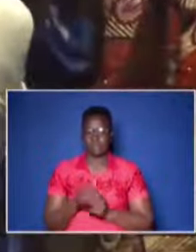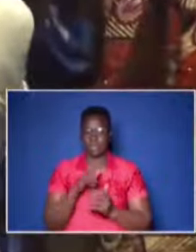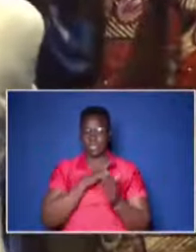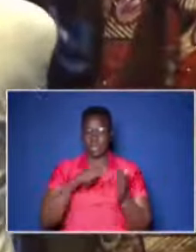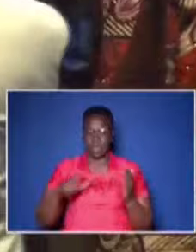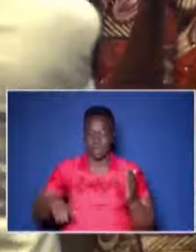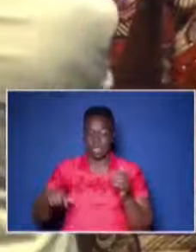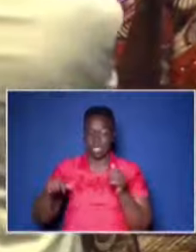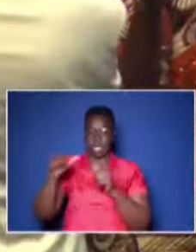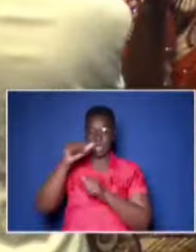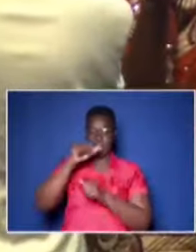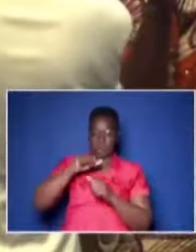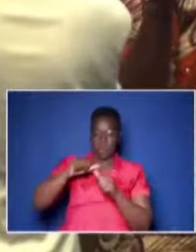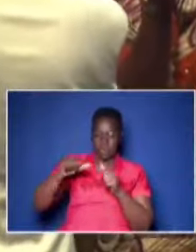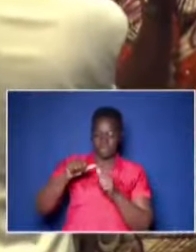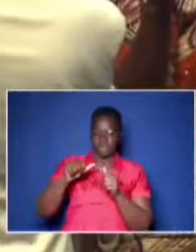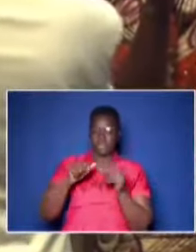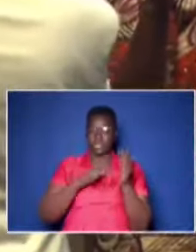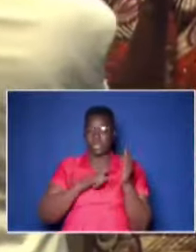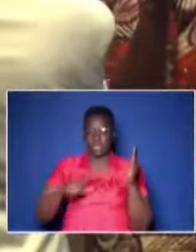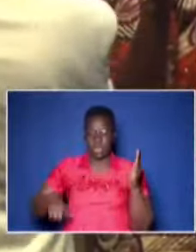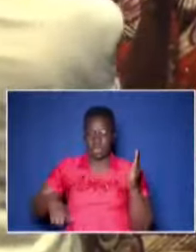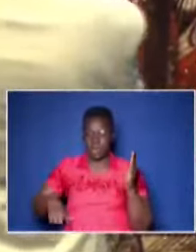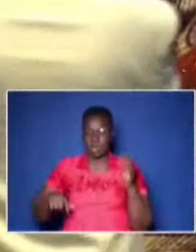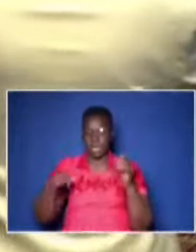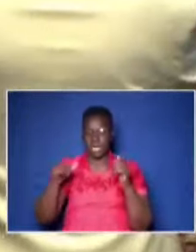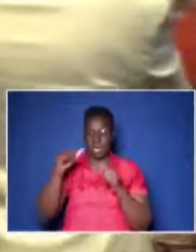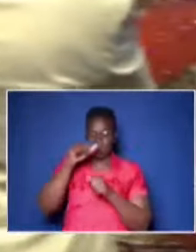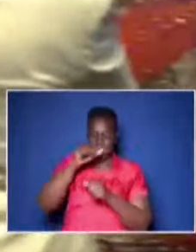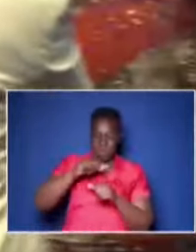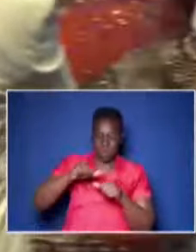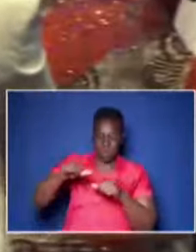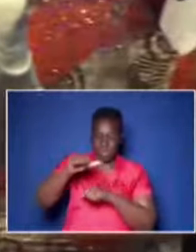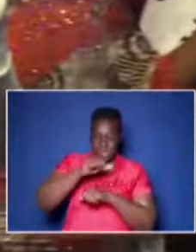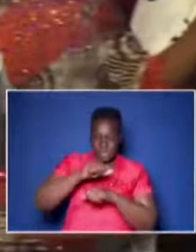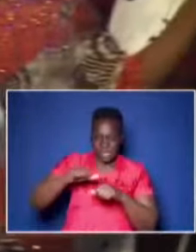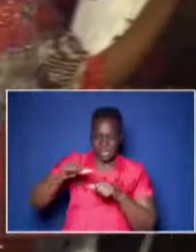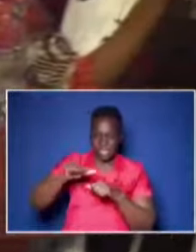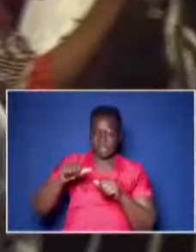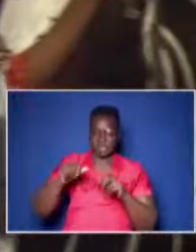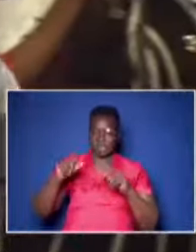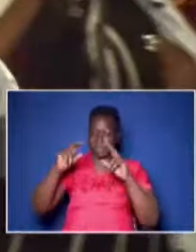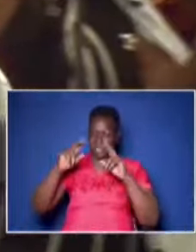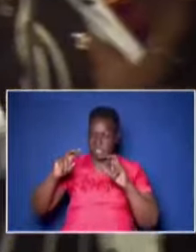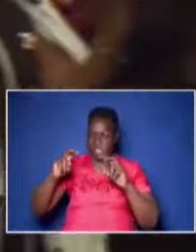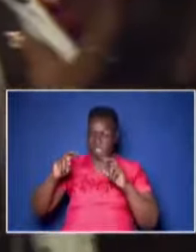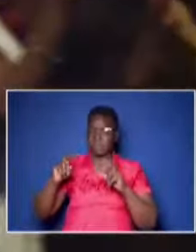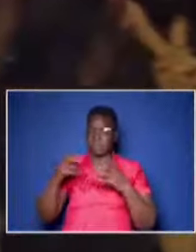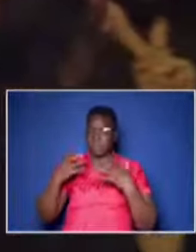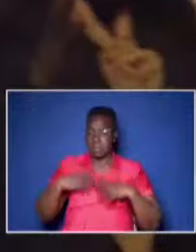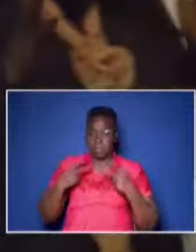Lord the anointing of the Lord sets the captiv